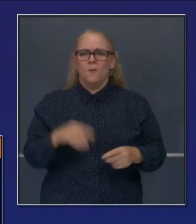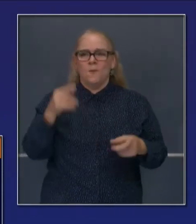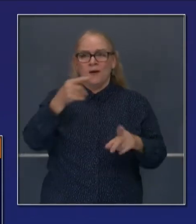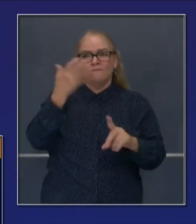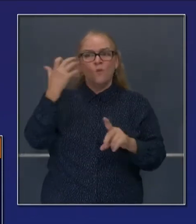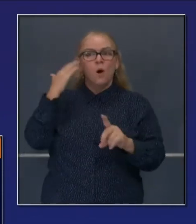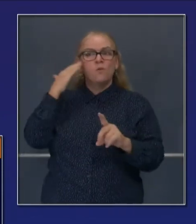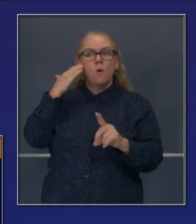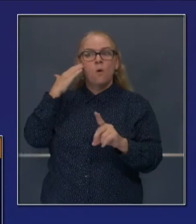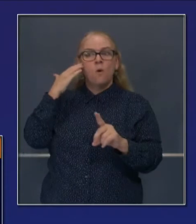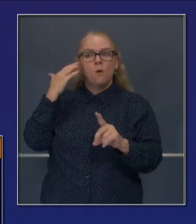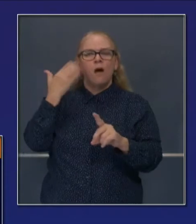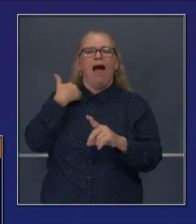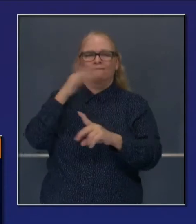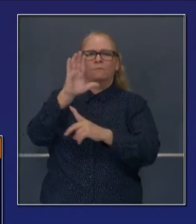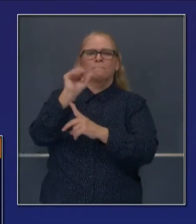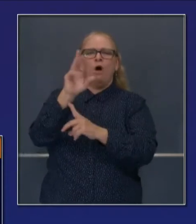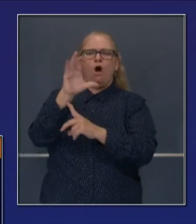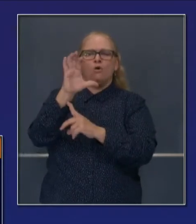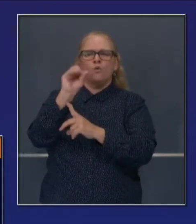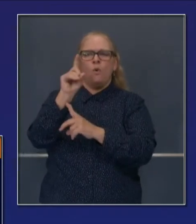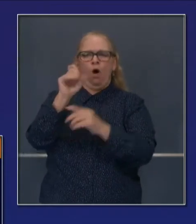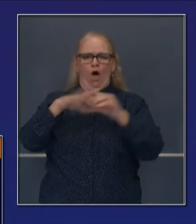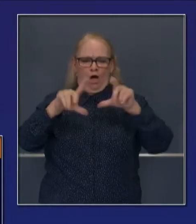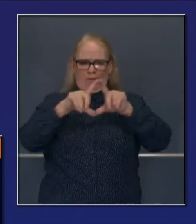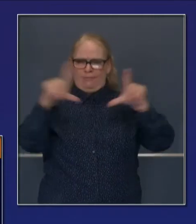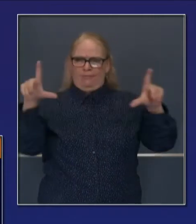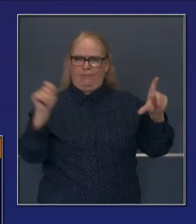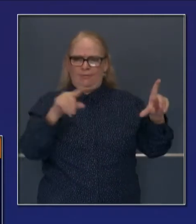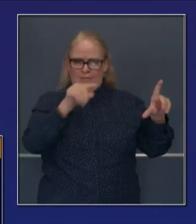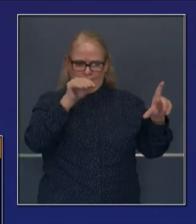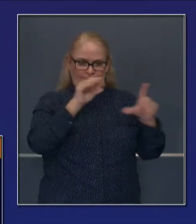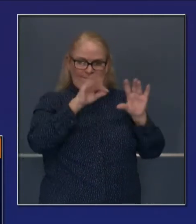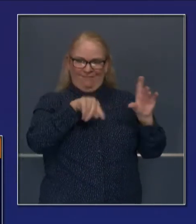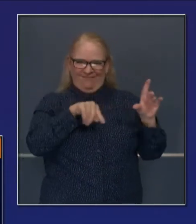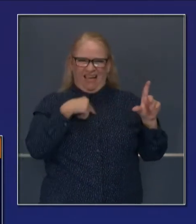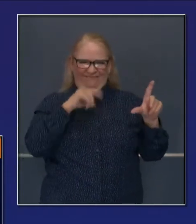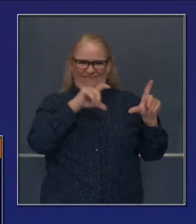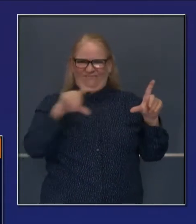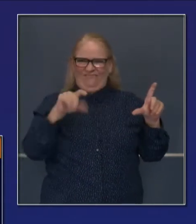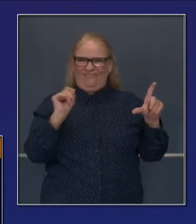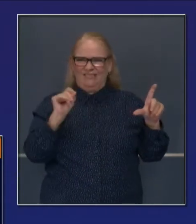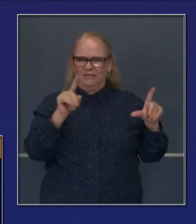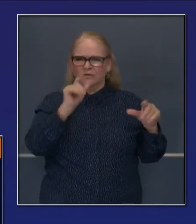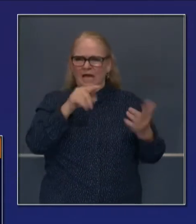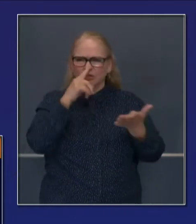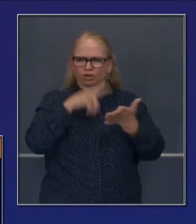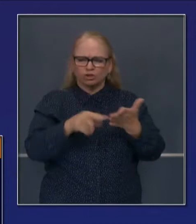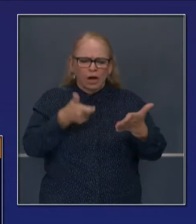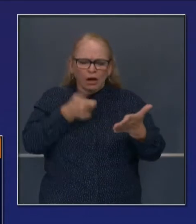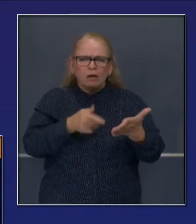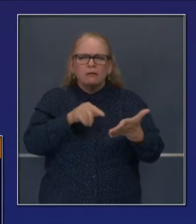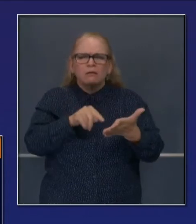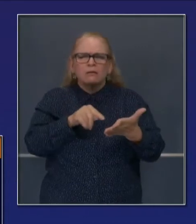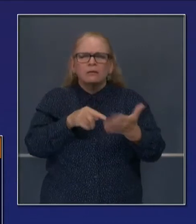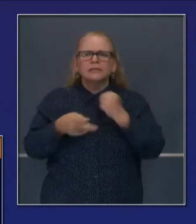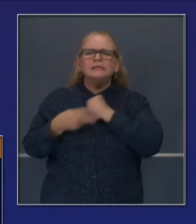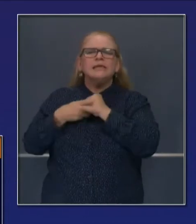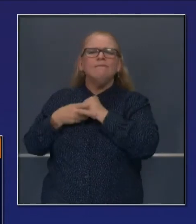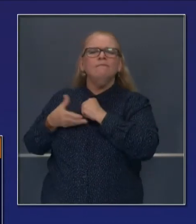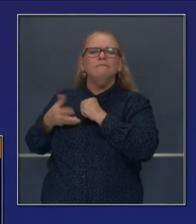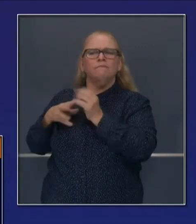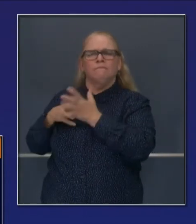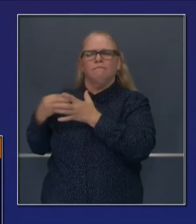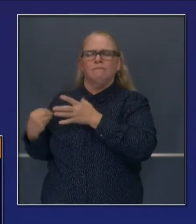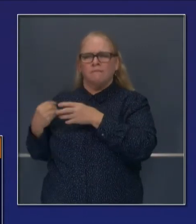barcode. There's a very sophisticated process to make sure that we are keeping safe the integrity of our